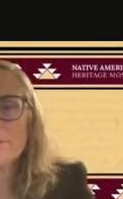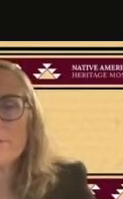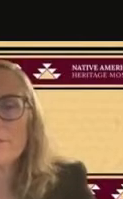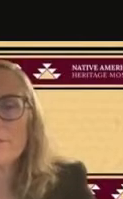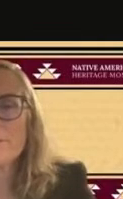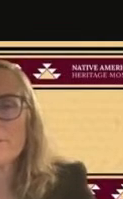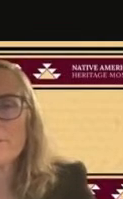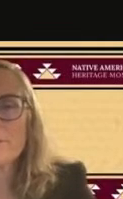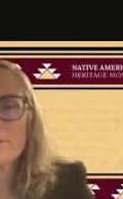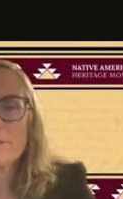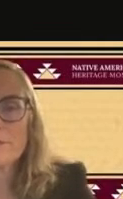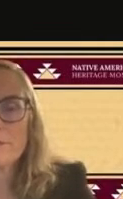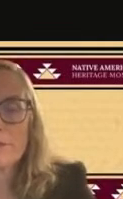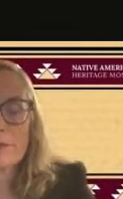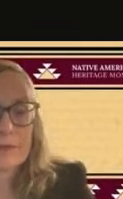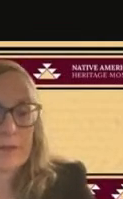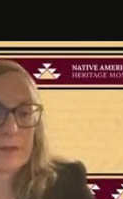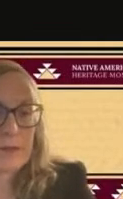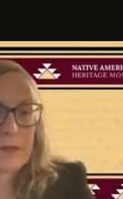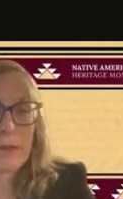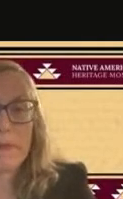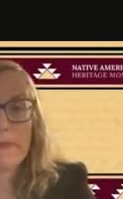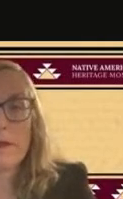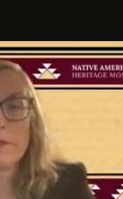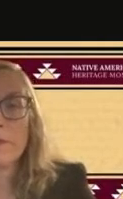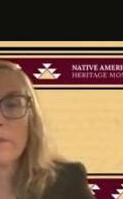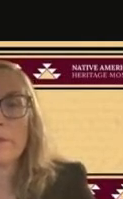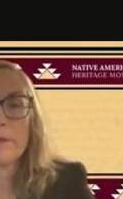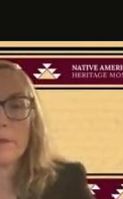Relations, and she will now provide us a